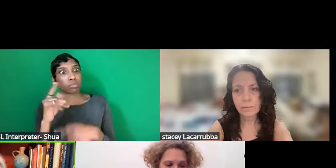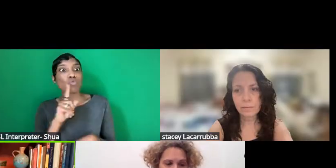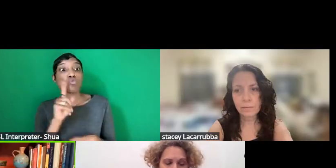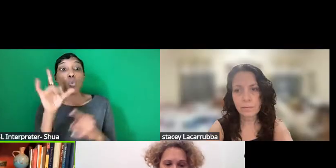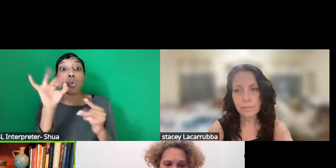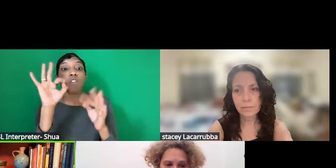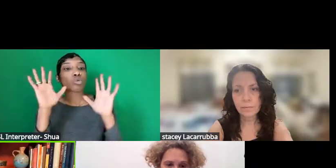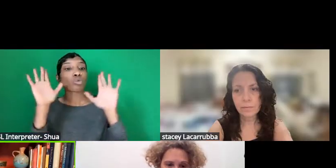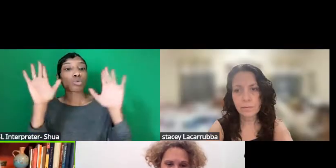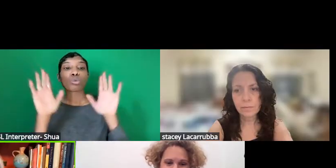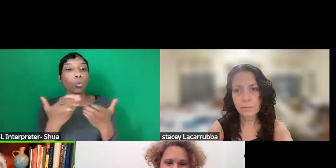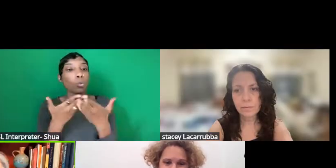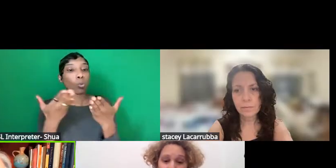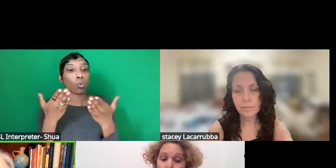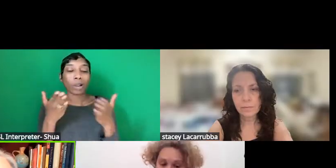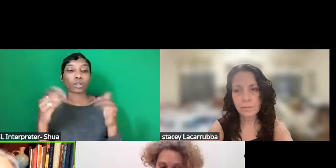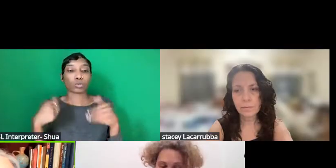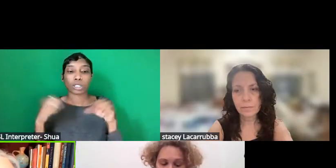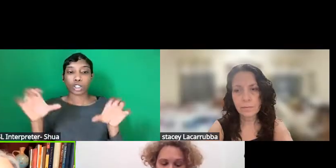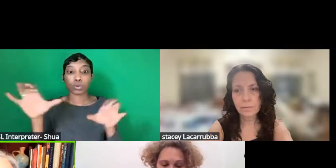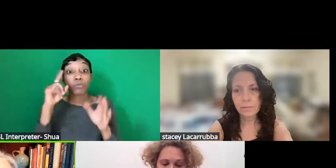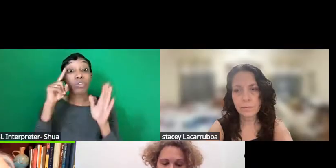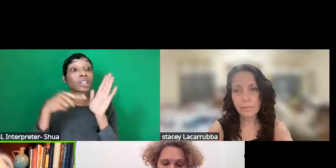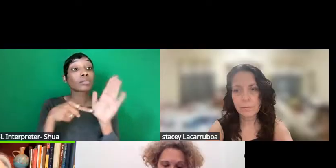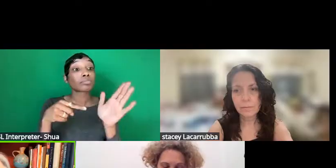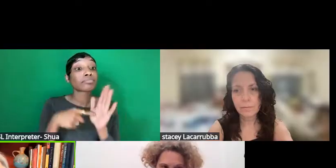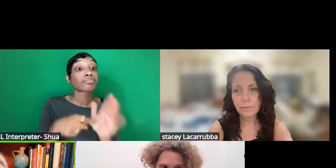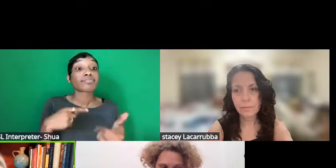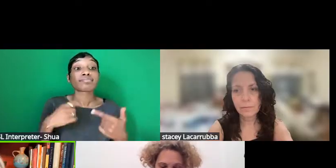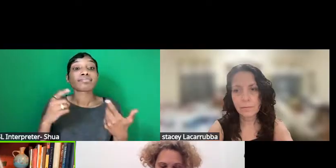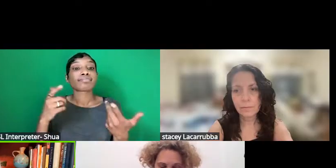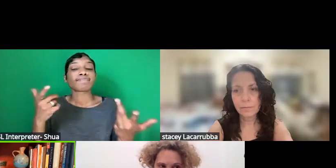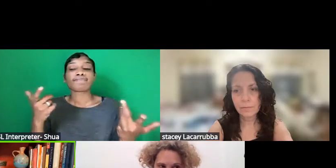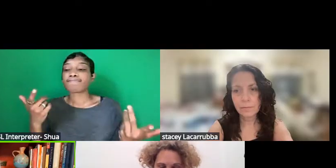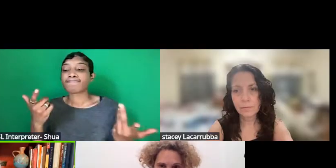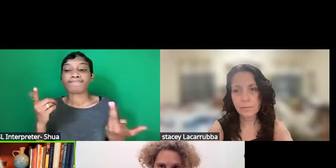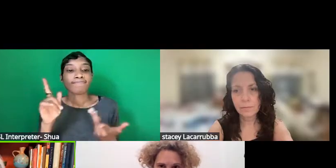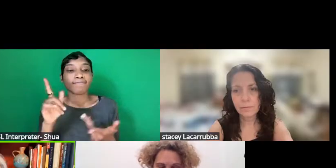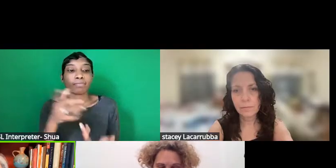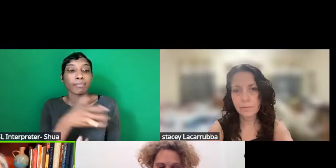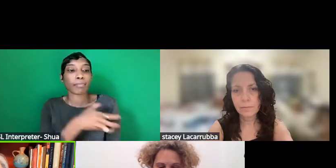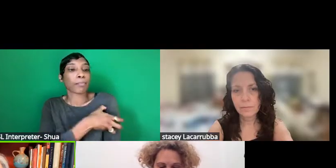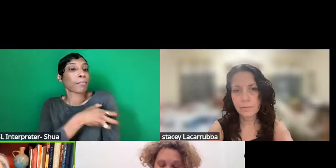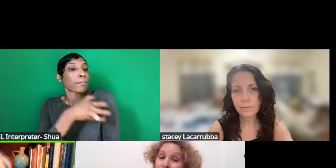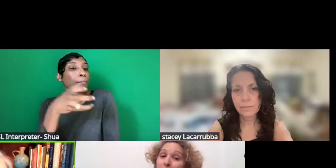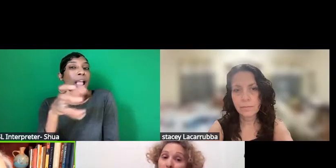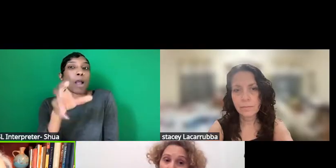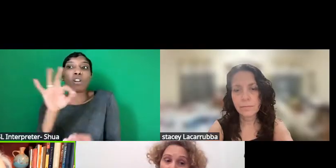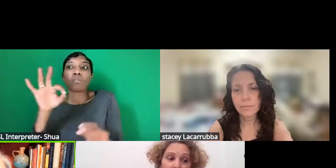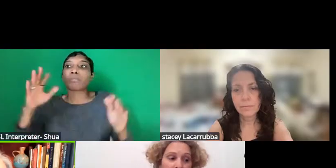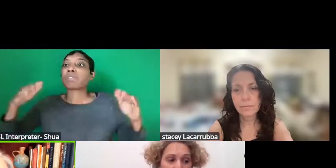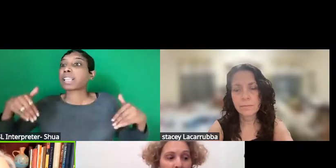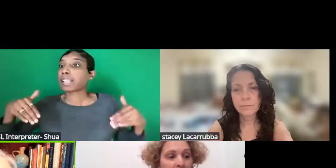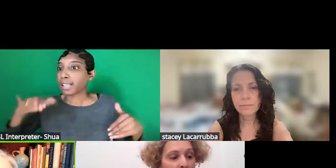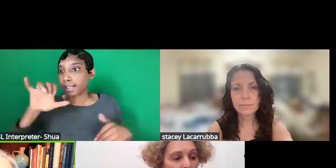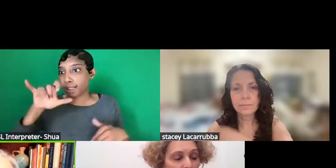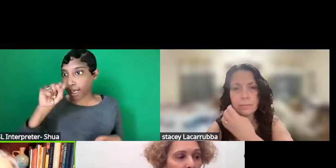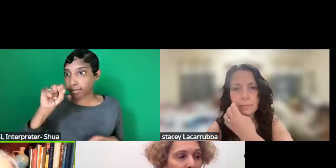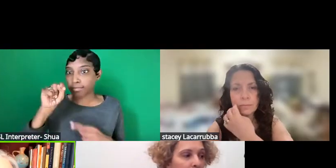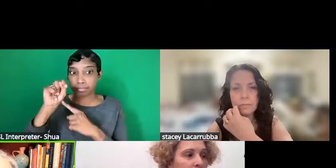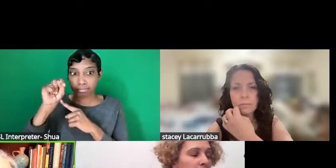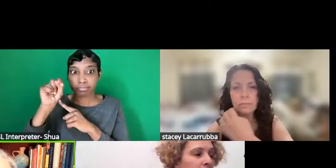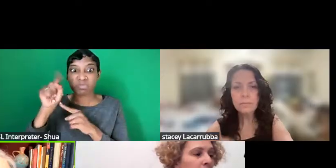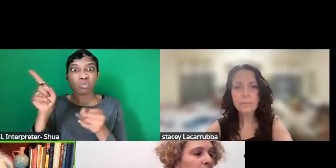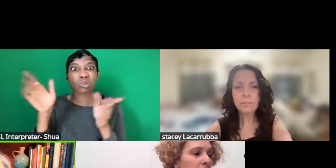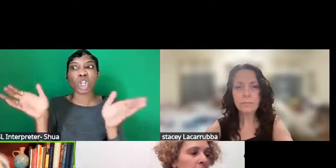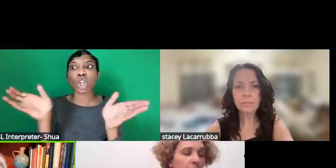the simplest idea, is to really think about something called the power of yet. And this encourages you to